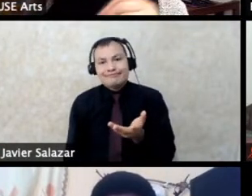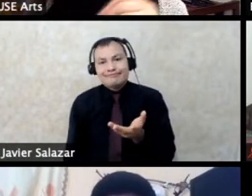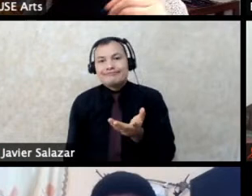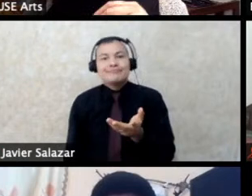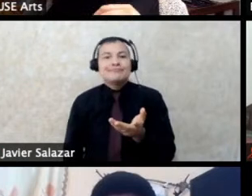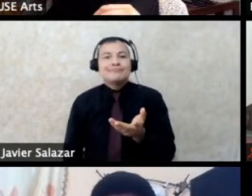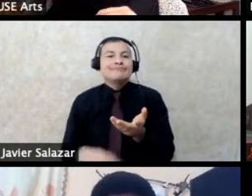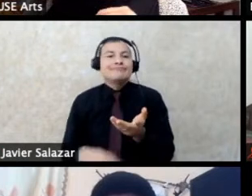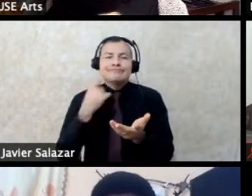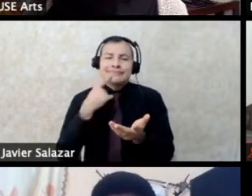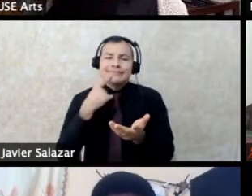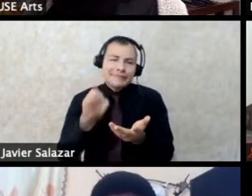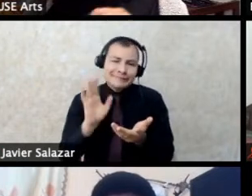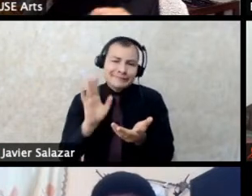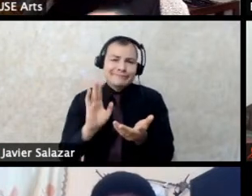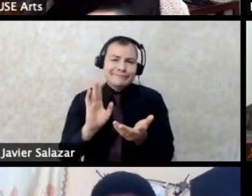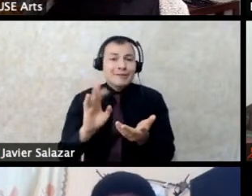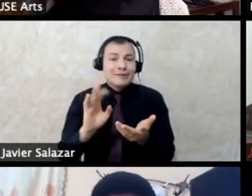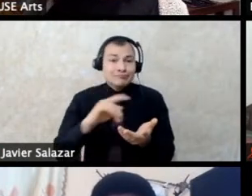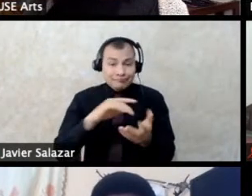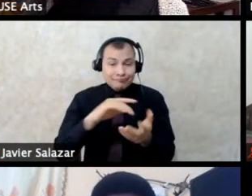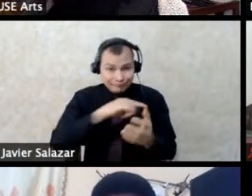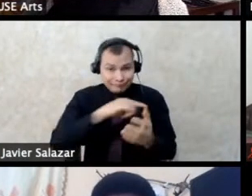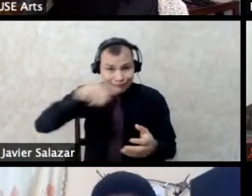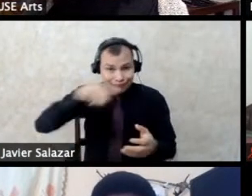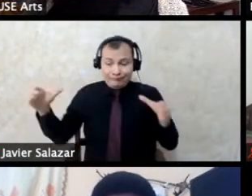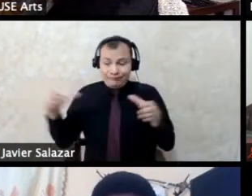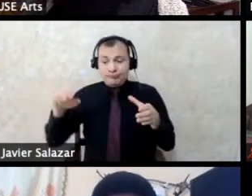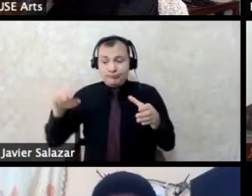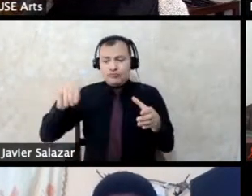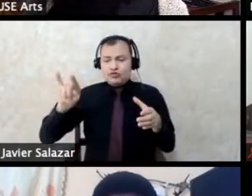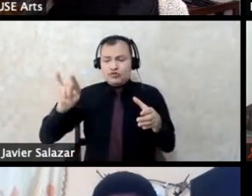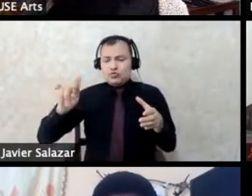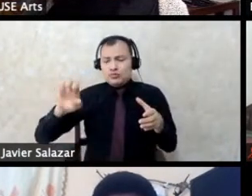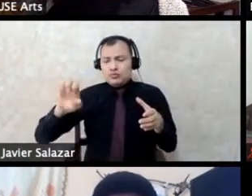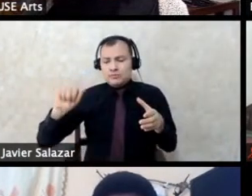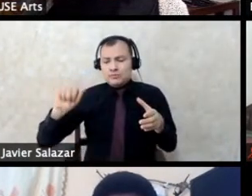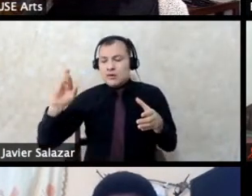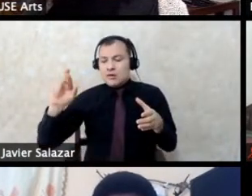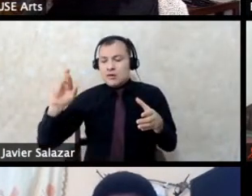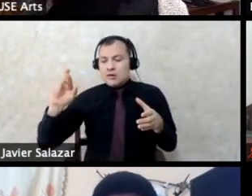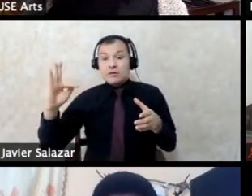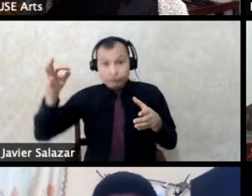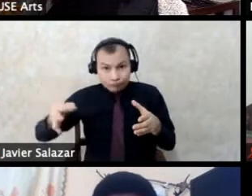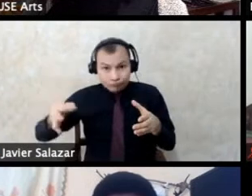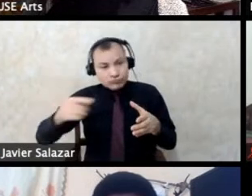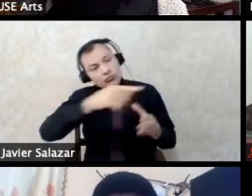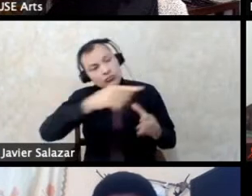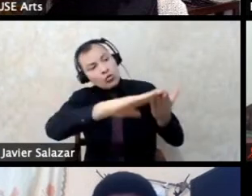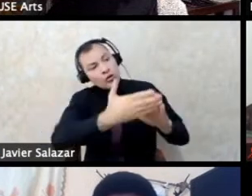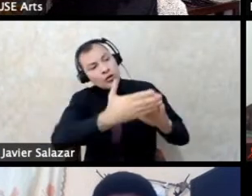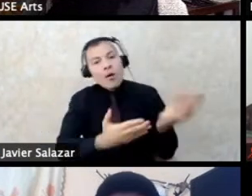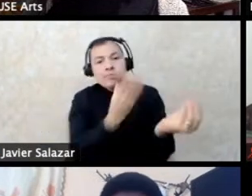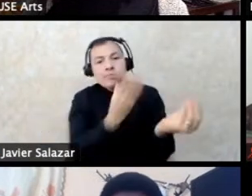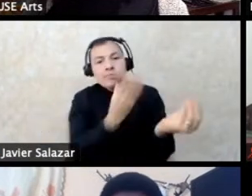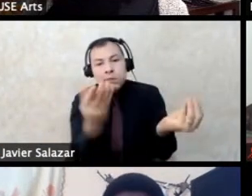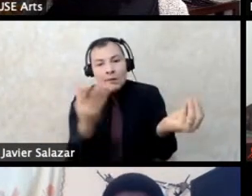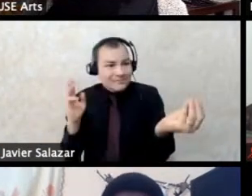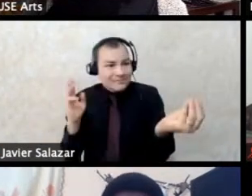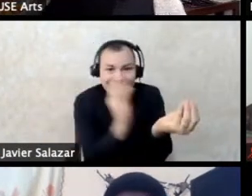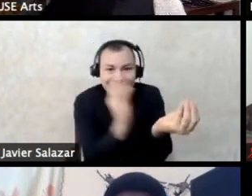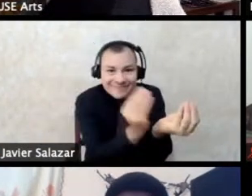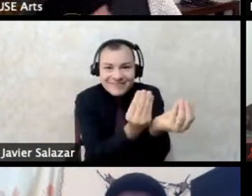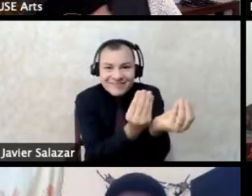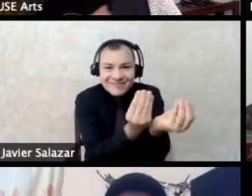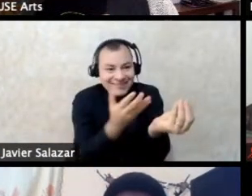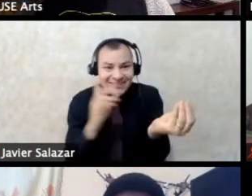comunidades y la primera regla que nos ponen es estar distantes y